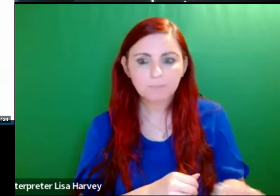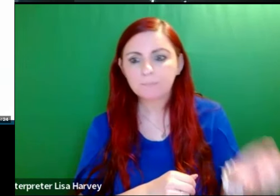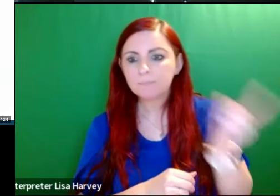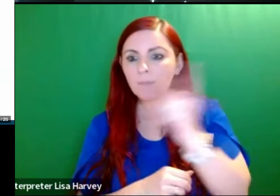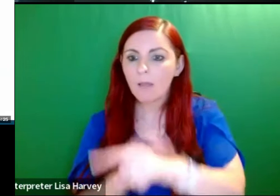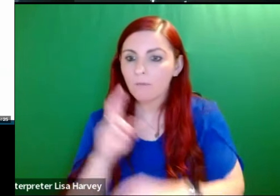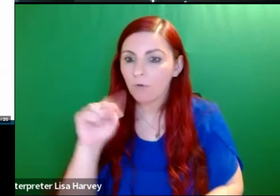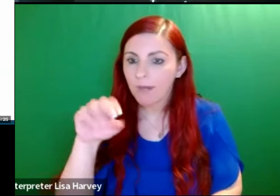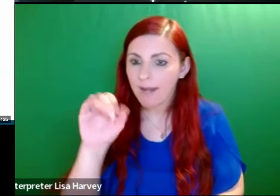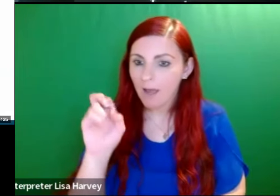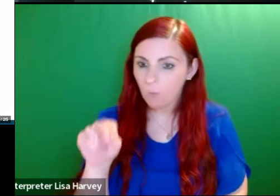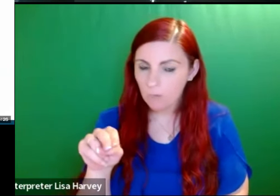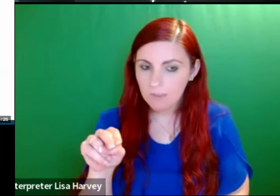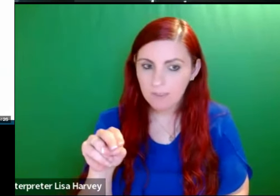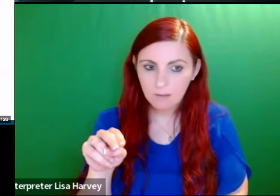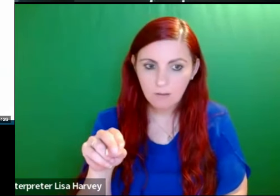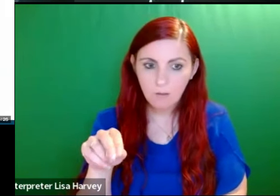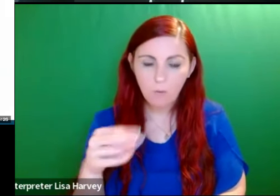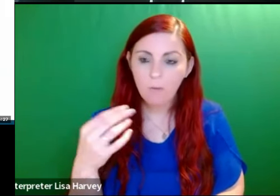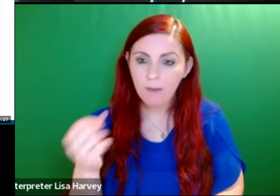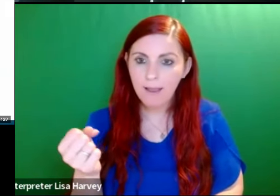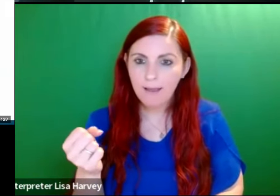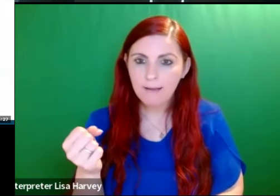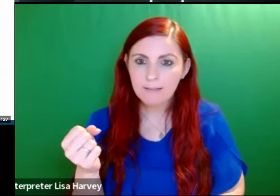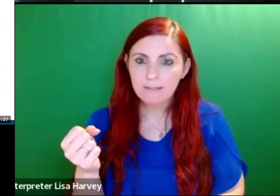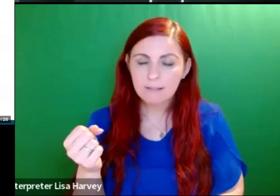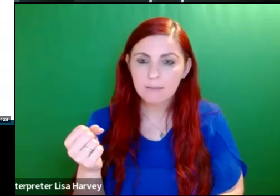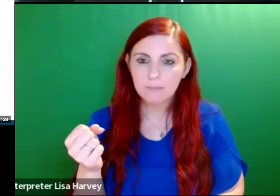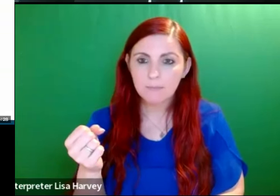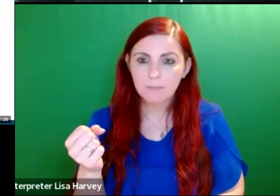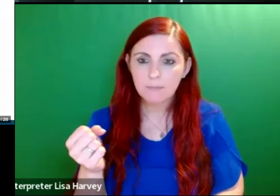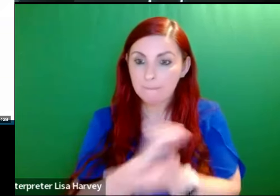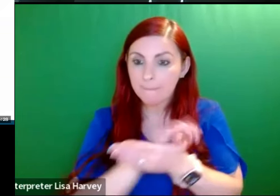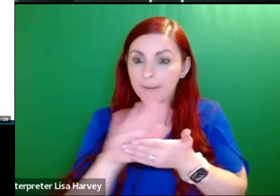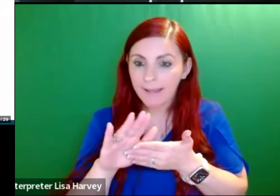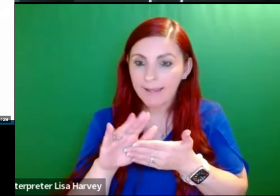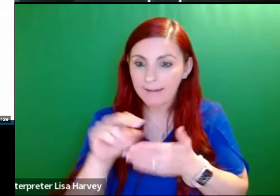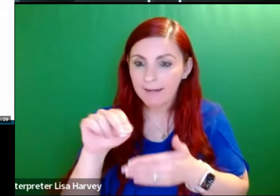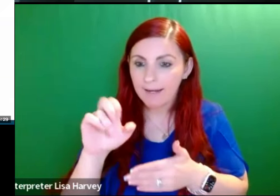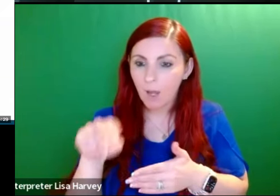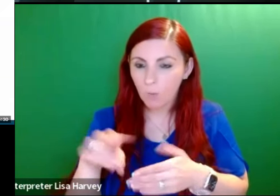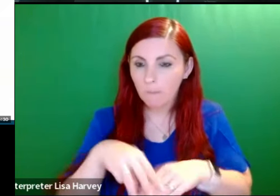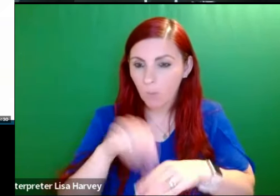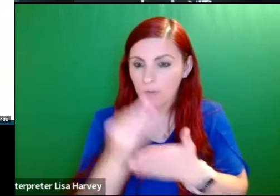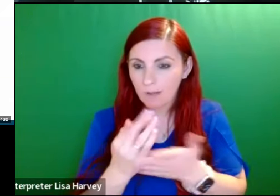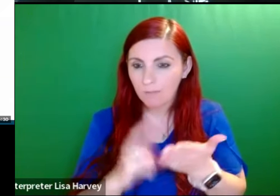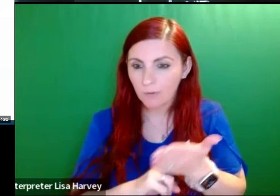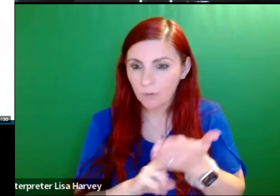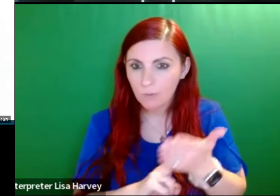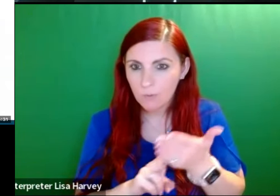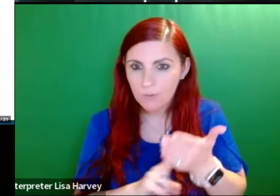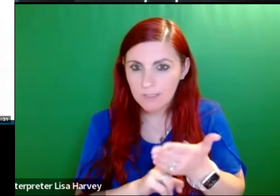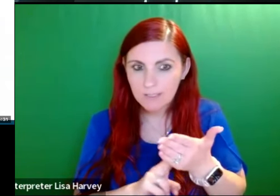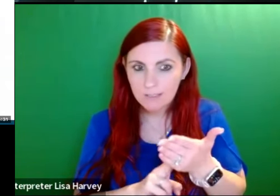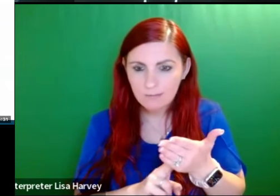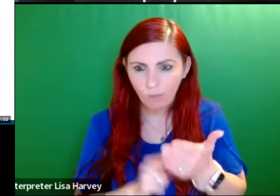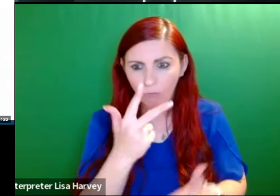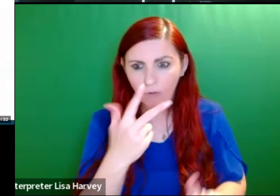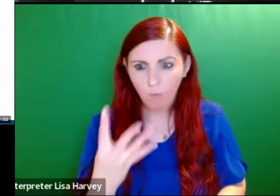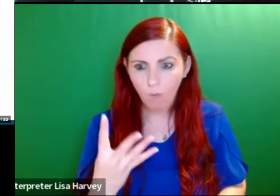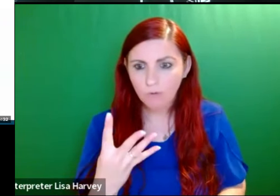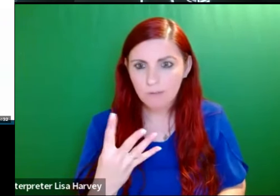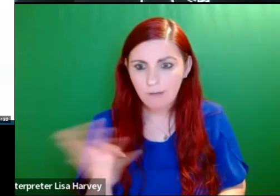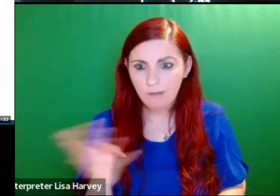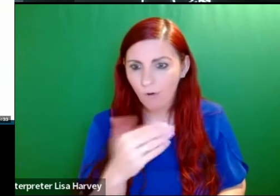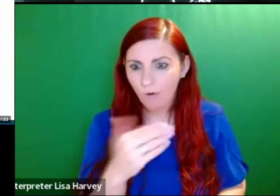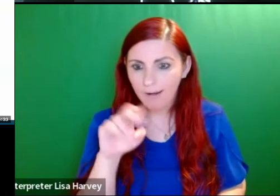then for nouns, we had plain nouns were nearly three quarters of all nouns